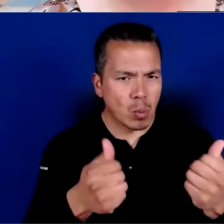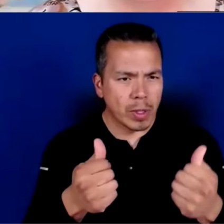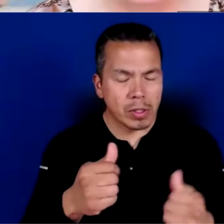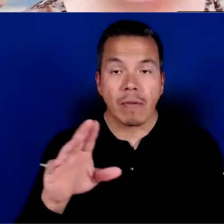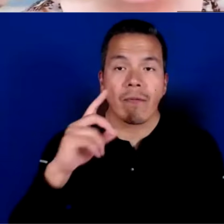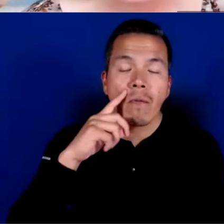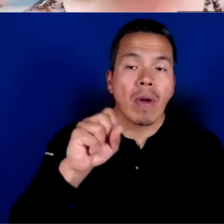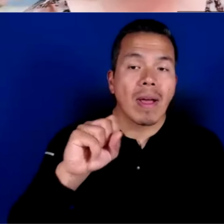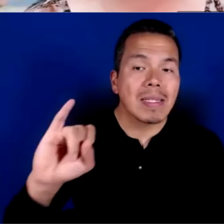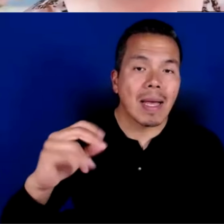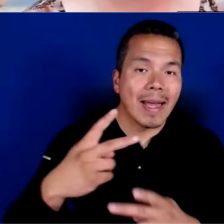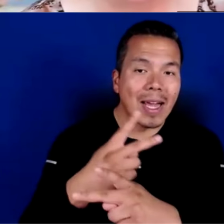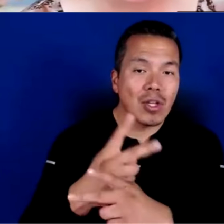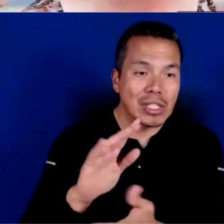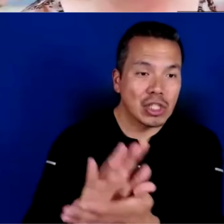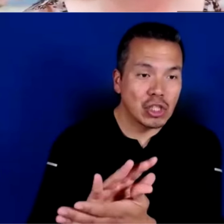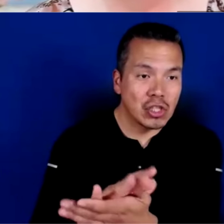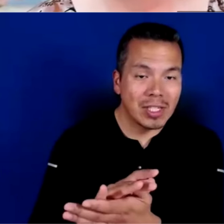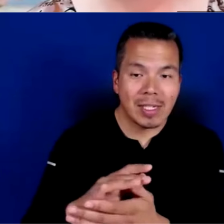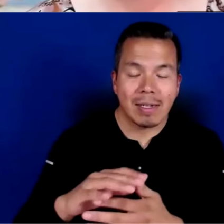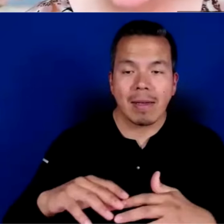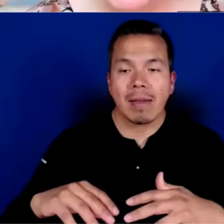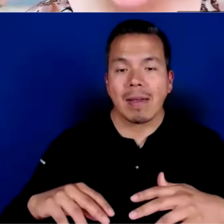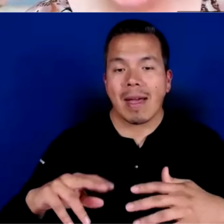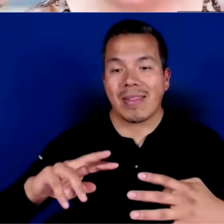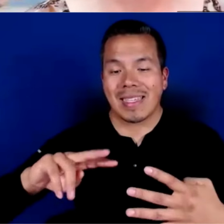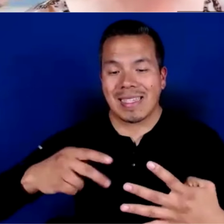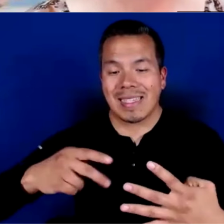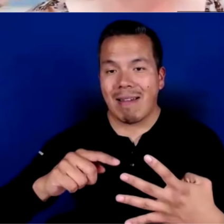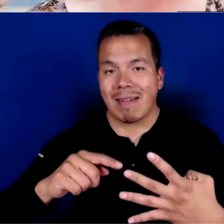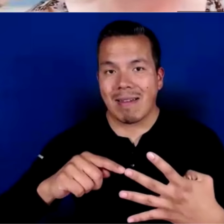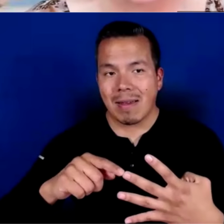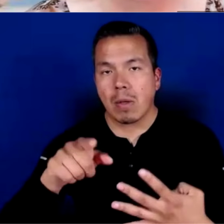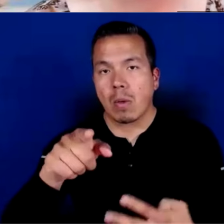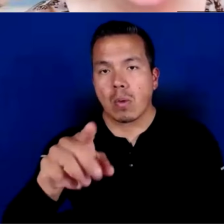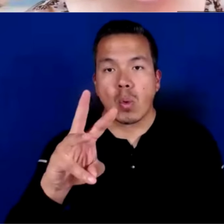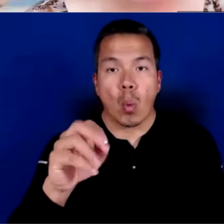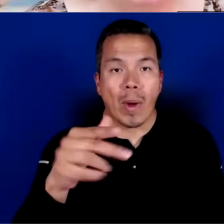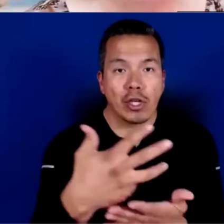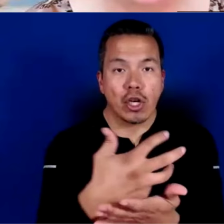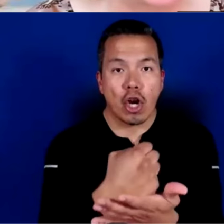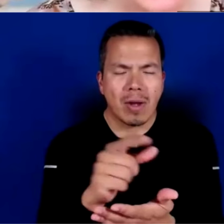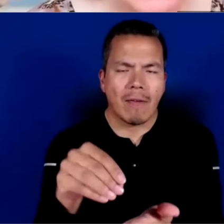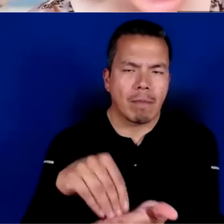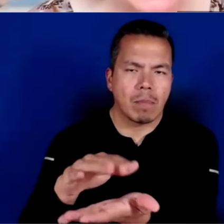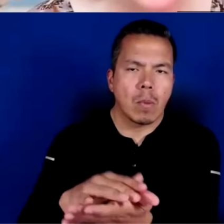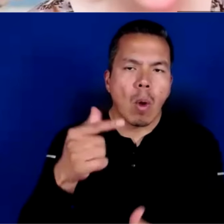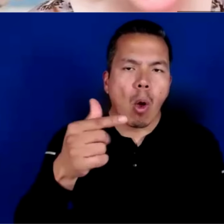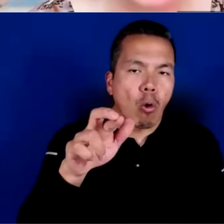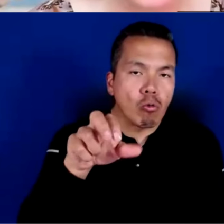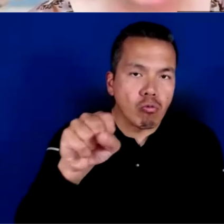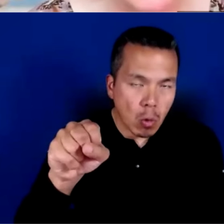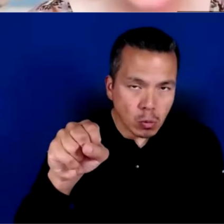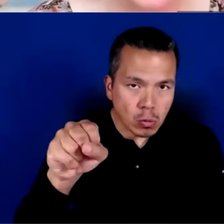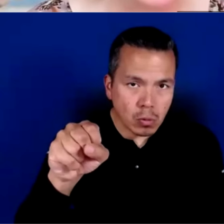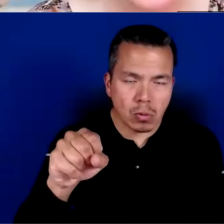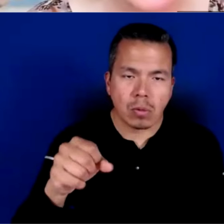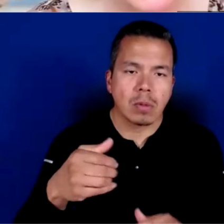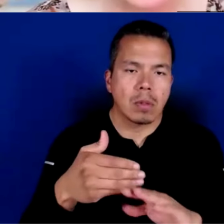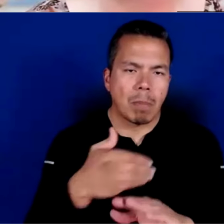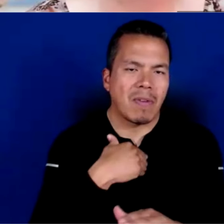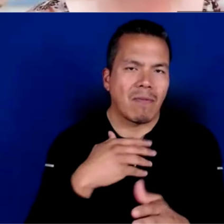SSI calculation sheet at step 2, if you're a wage earner, you put the gross wage amount before any taxes are deducted or